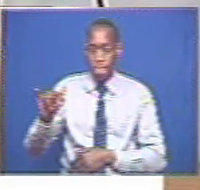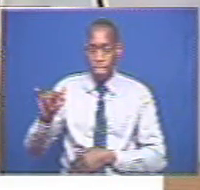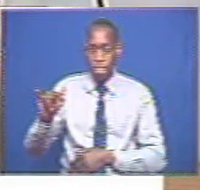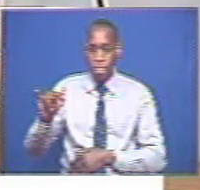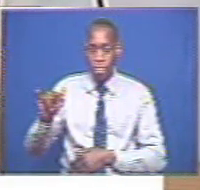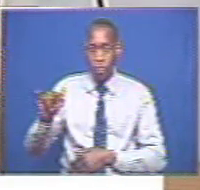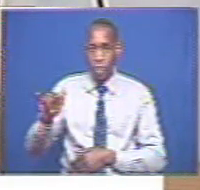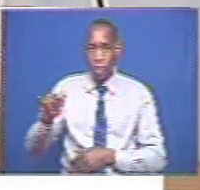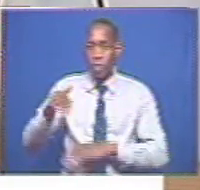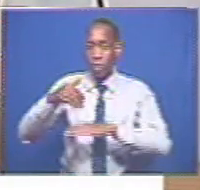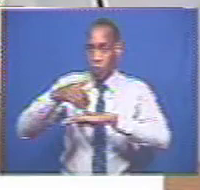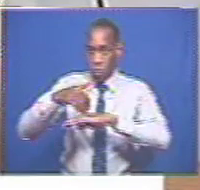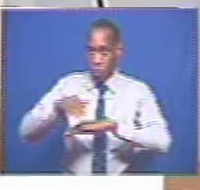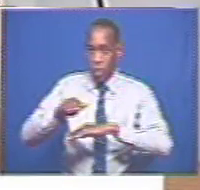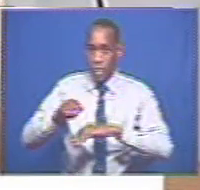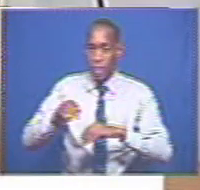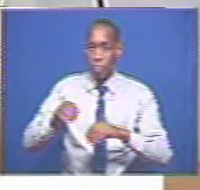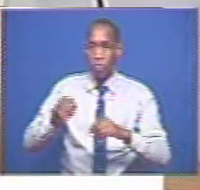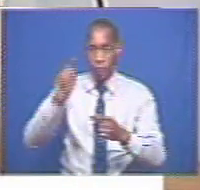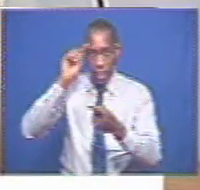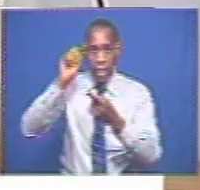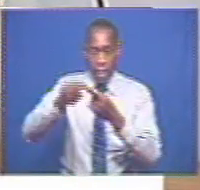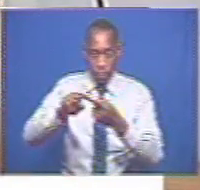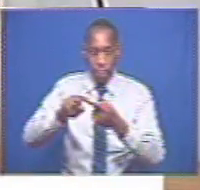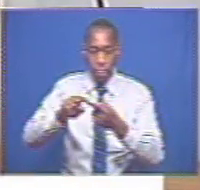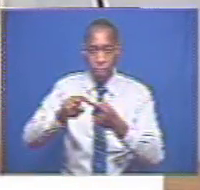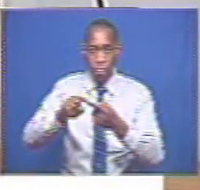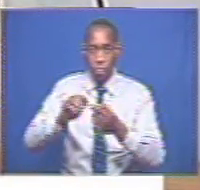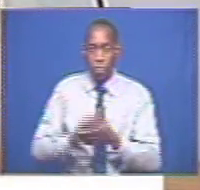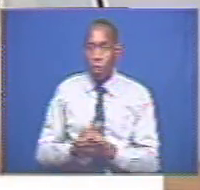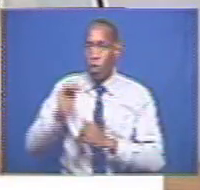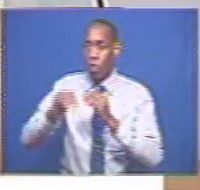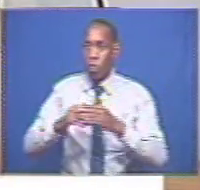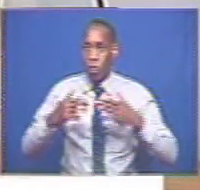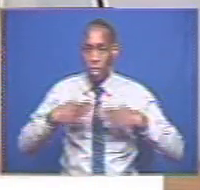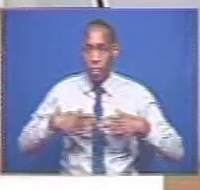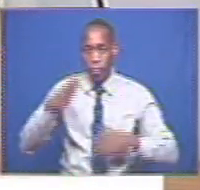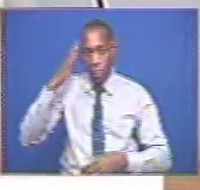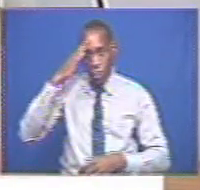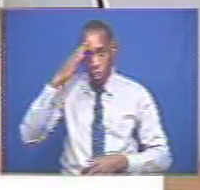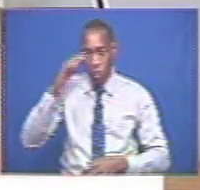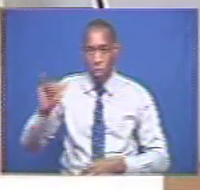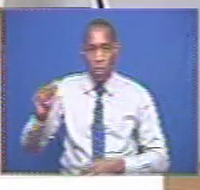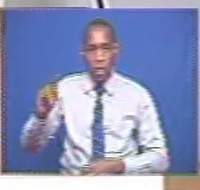So that is sending a lot of shockwaves to the FC Leopards camp. Everyone knows they killed a dead lion.